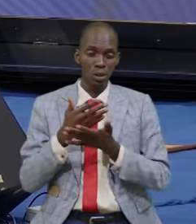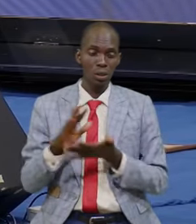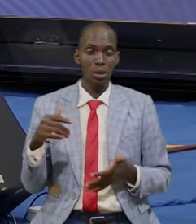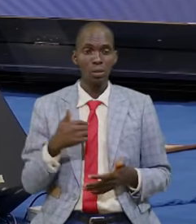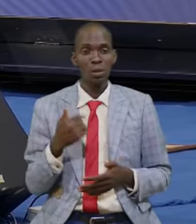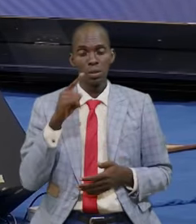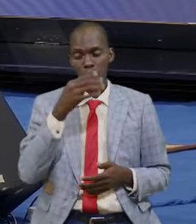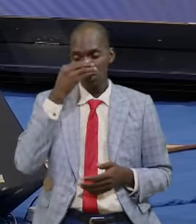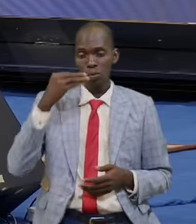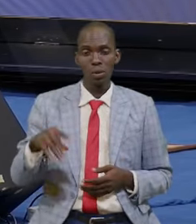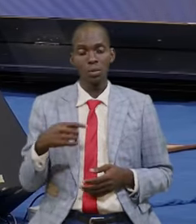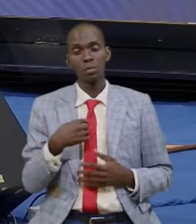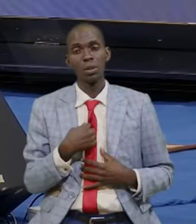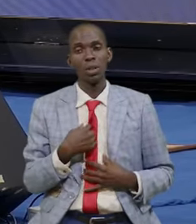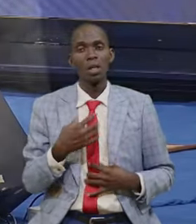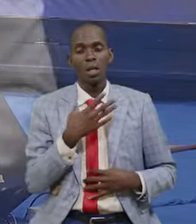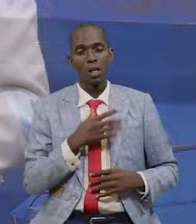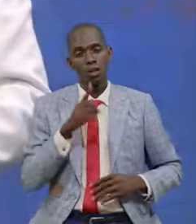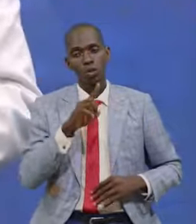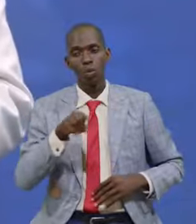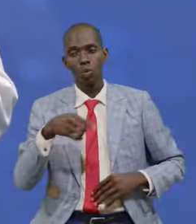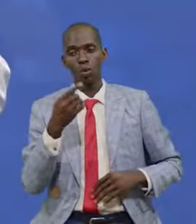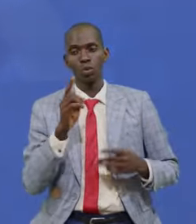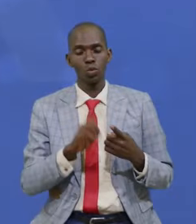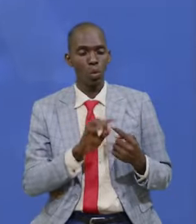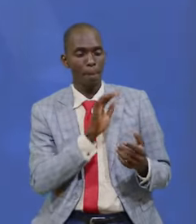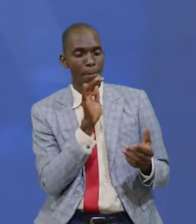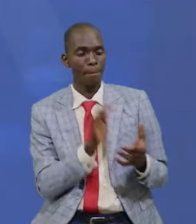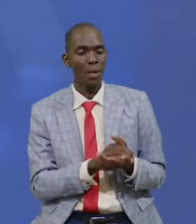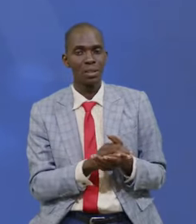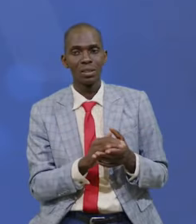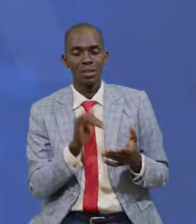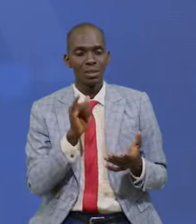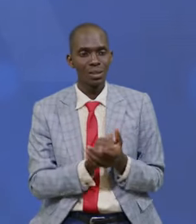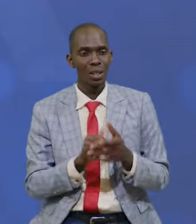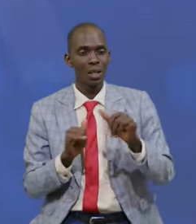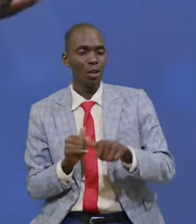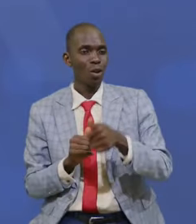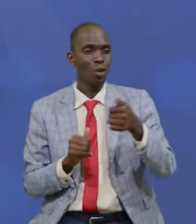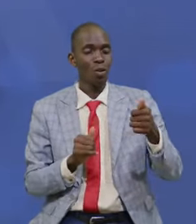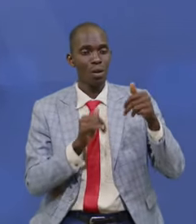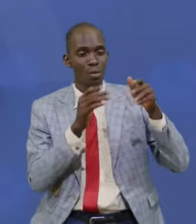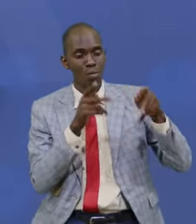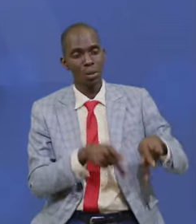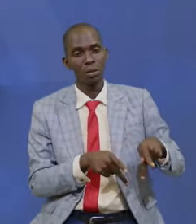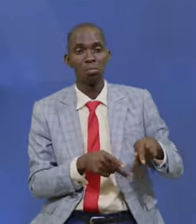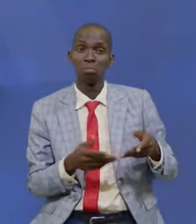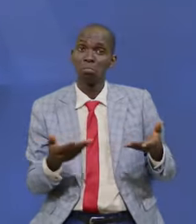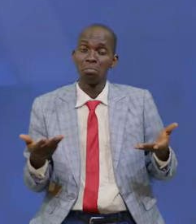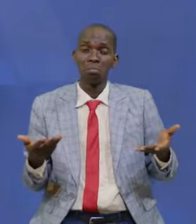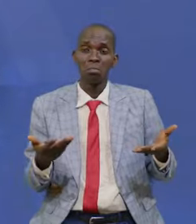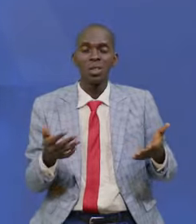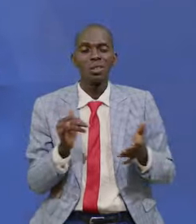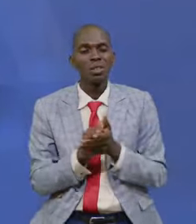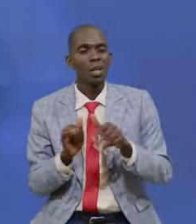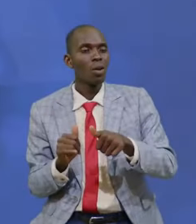forsook me, and you went to marry that other person. Well, that other